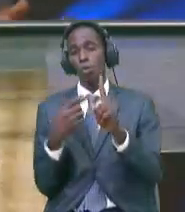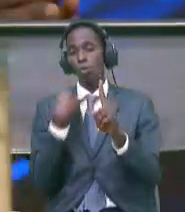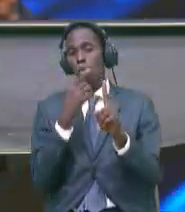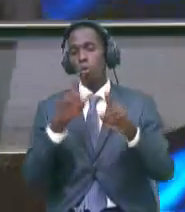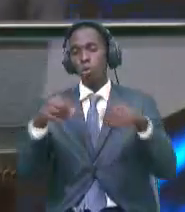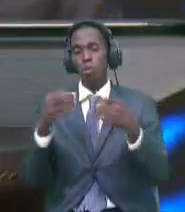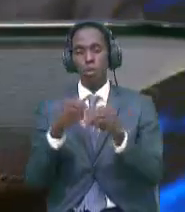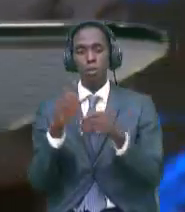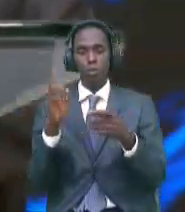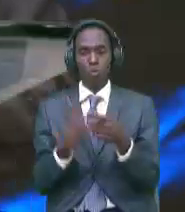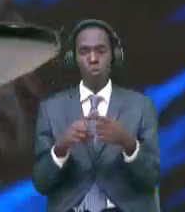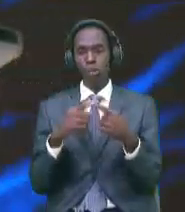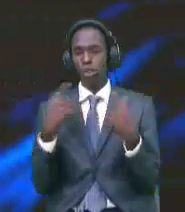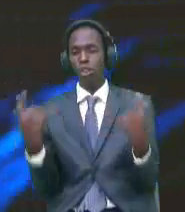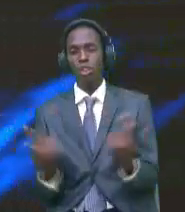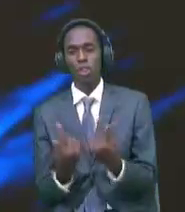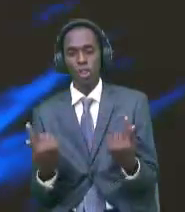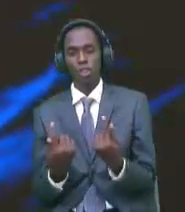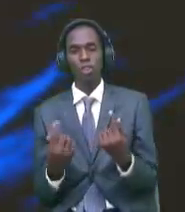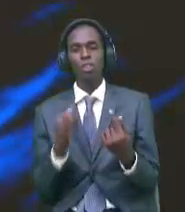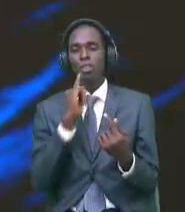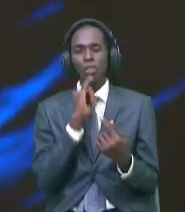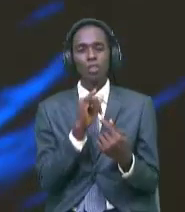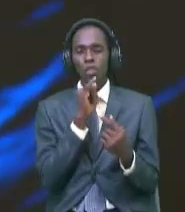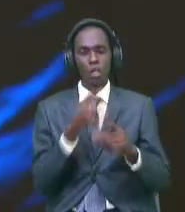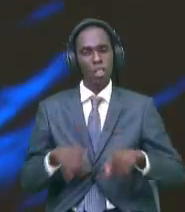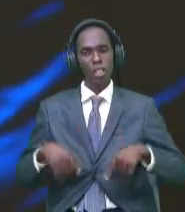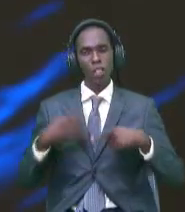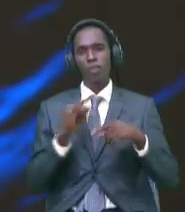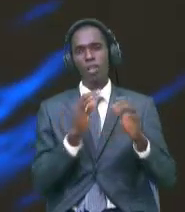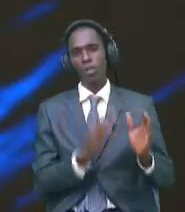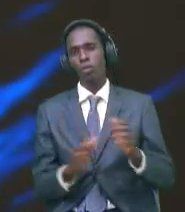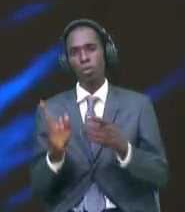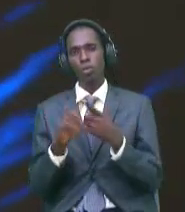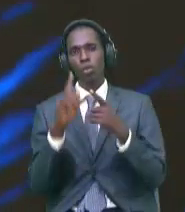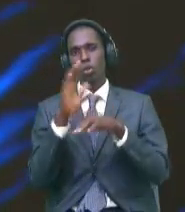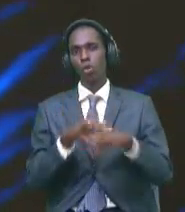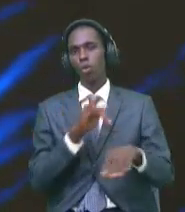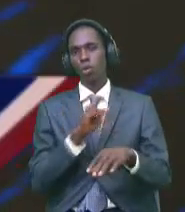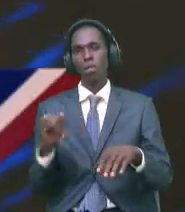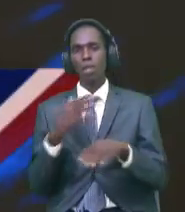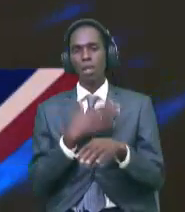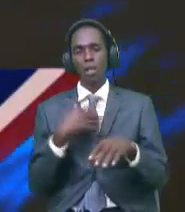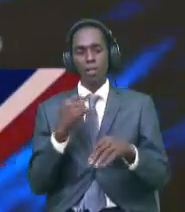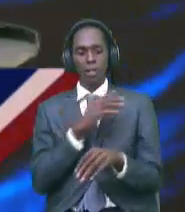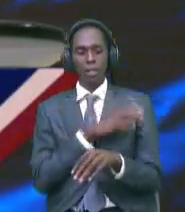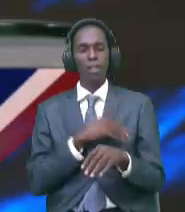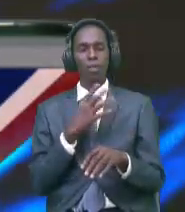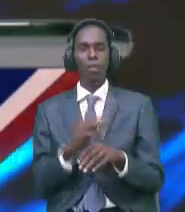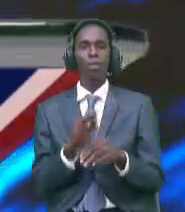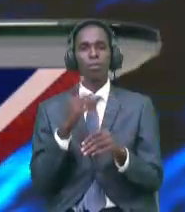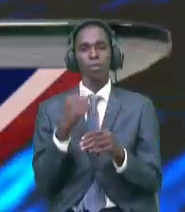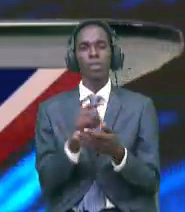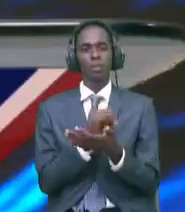not living according to the calling and the character of a saint. A person who is